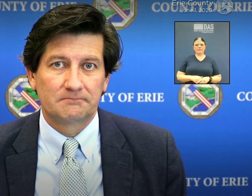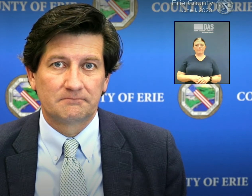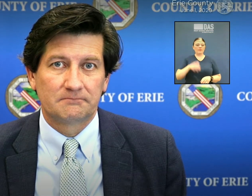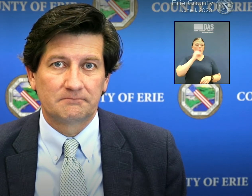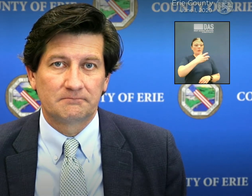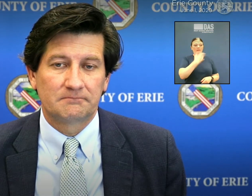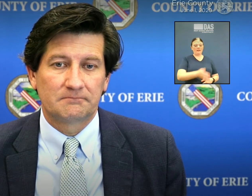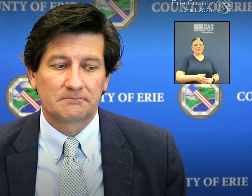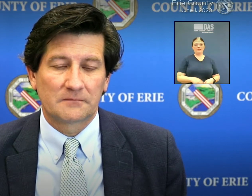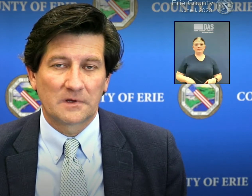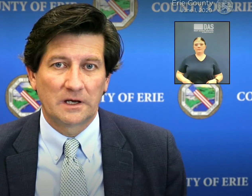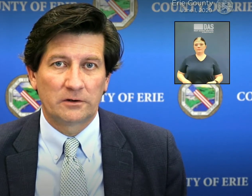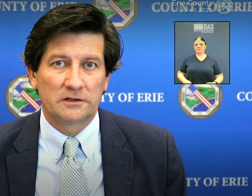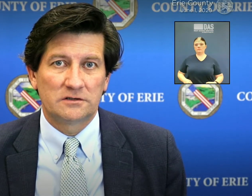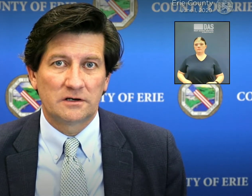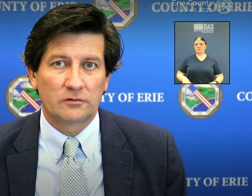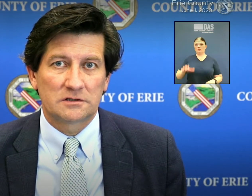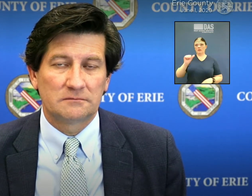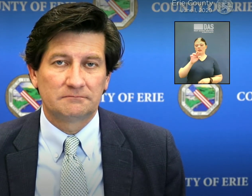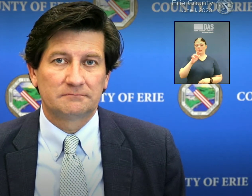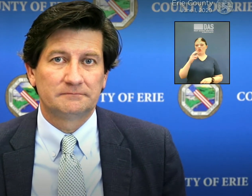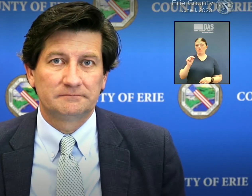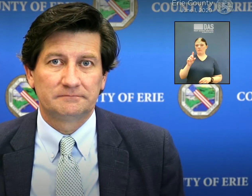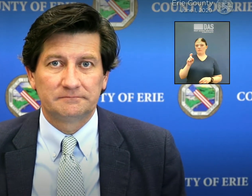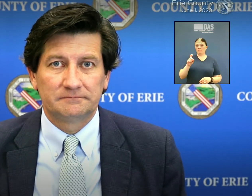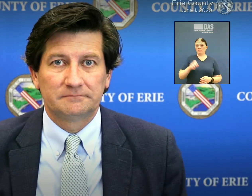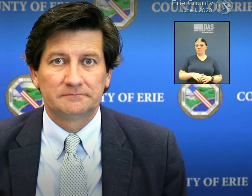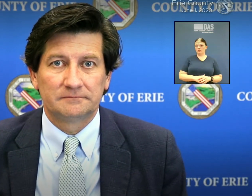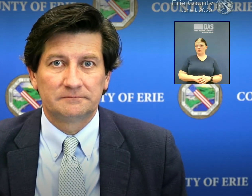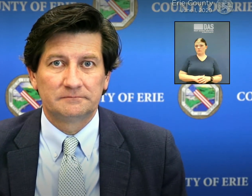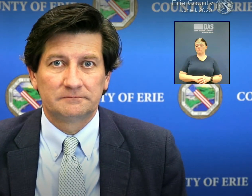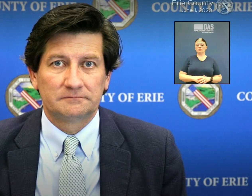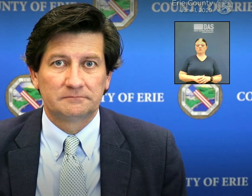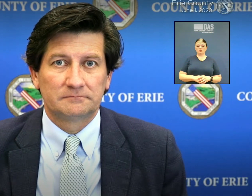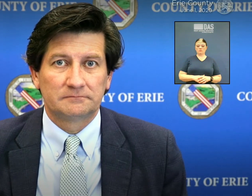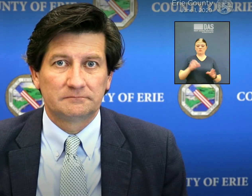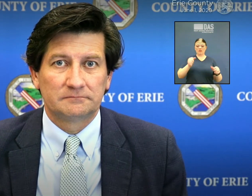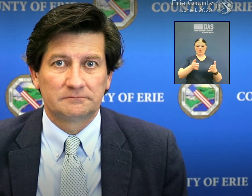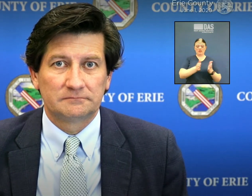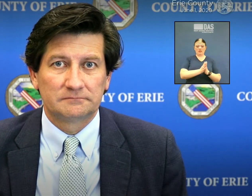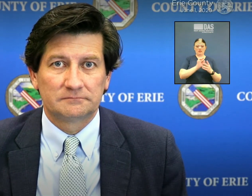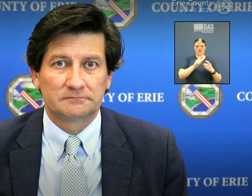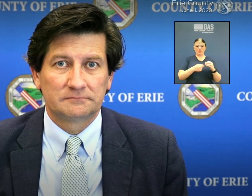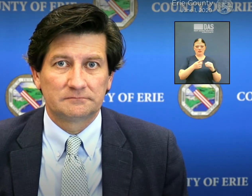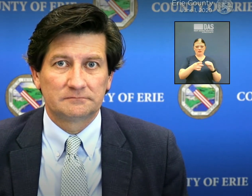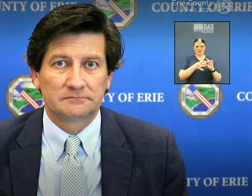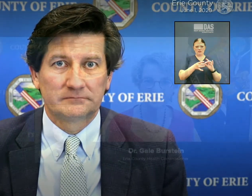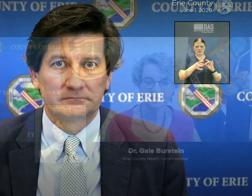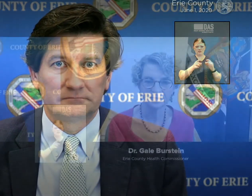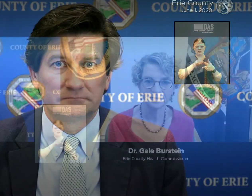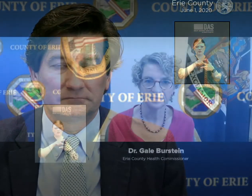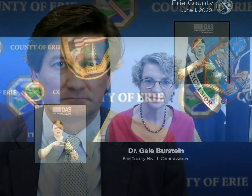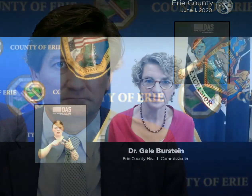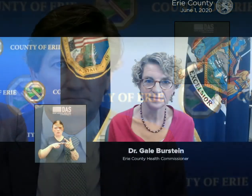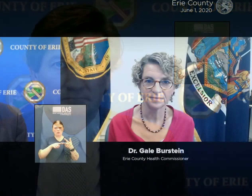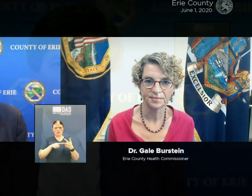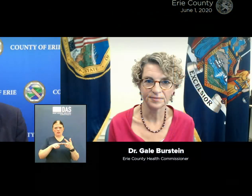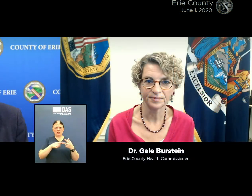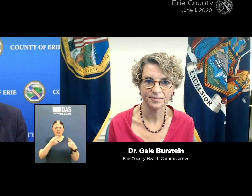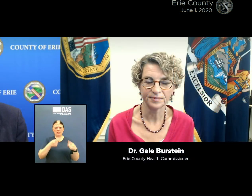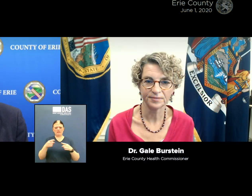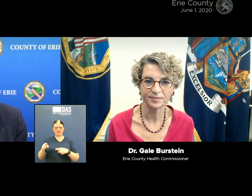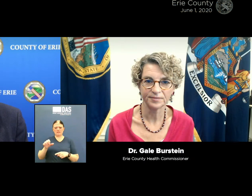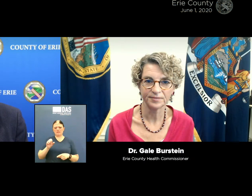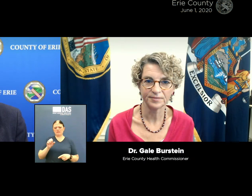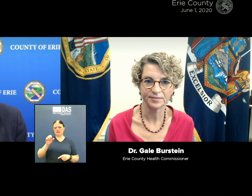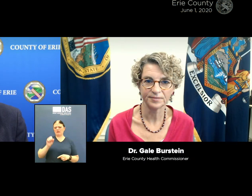Okay, thanks. Mm-hmm. Aaron, did you have a question? Sure. Can I ask about, you mentioned the 3 incidents at some suburban